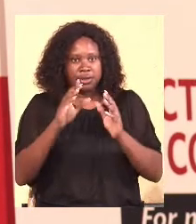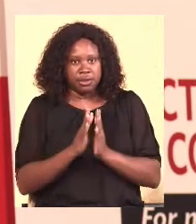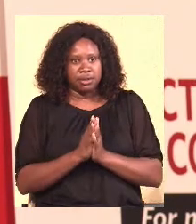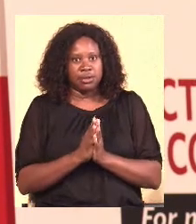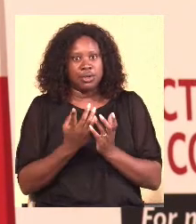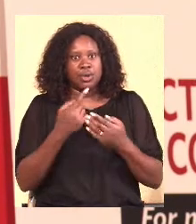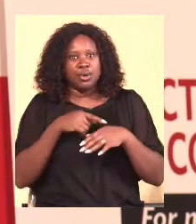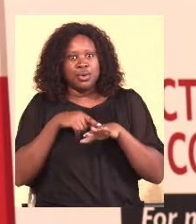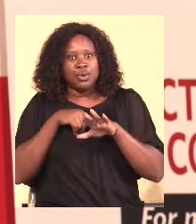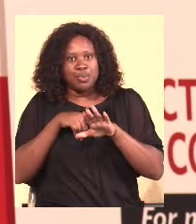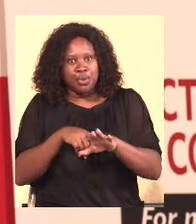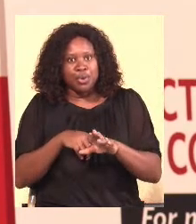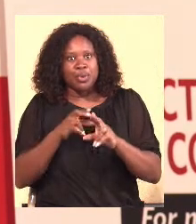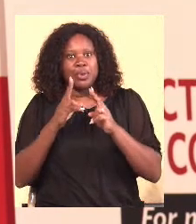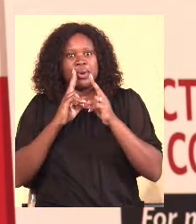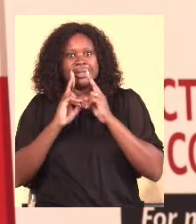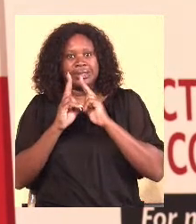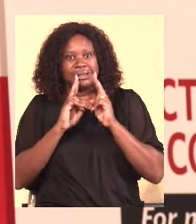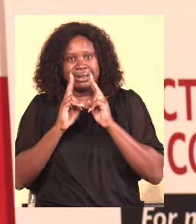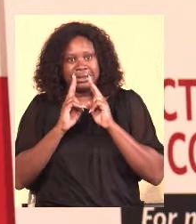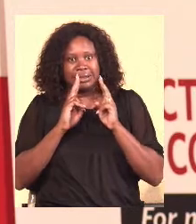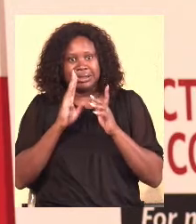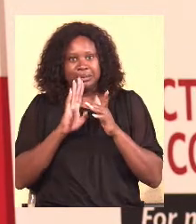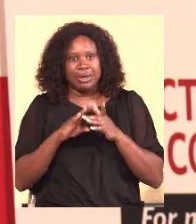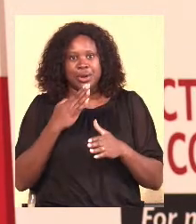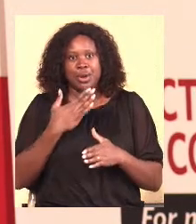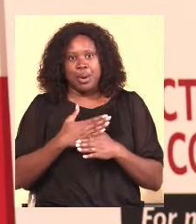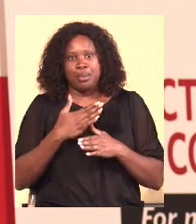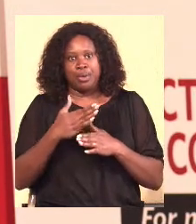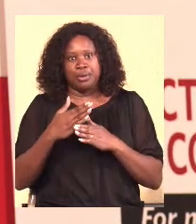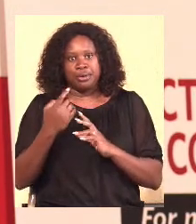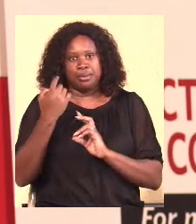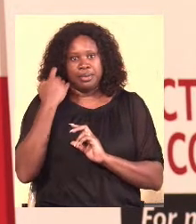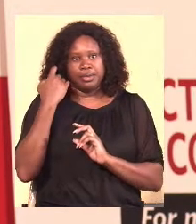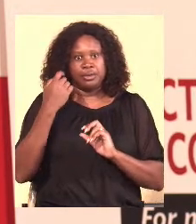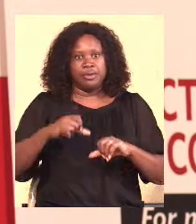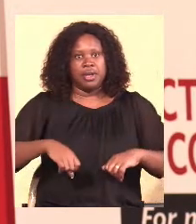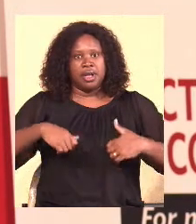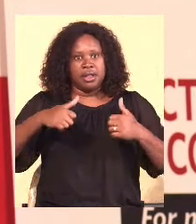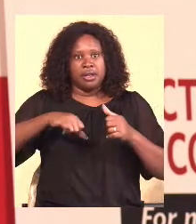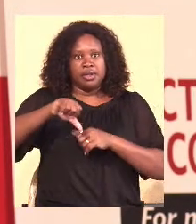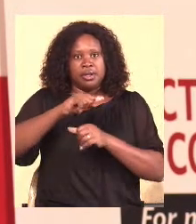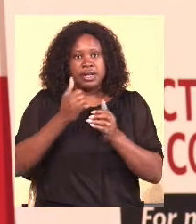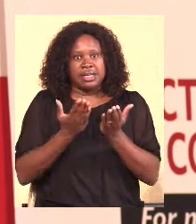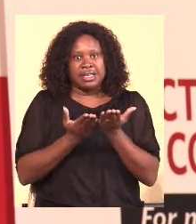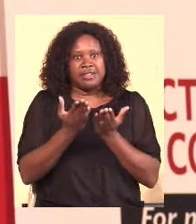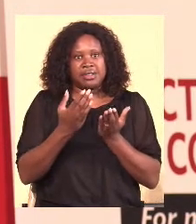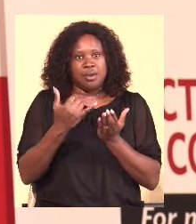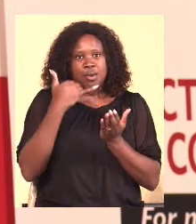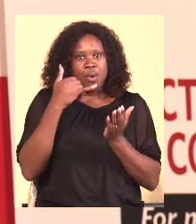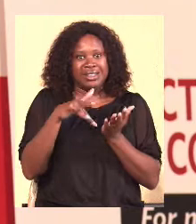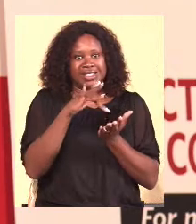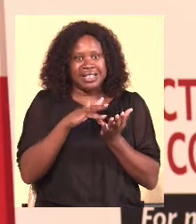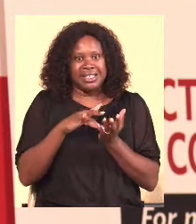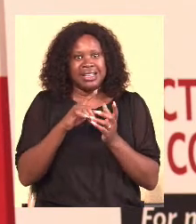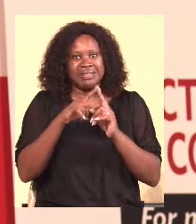again tomorrow as we discuss and give you an update on the operations of the Ministry of Health and Social Services call center that receives all